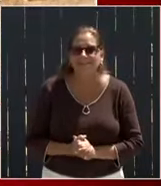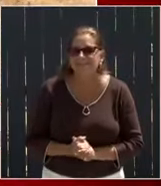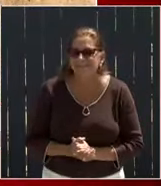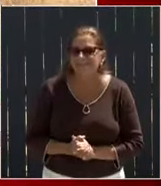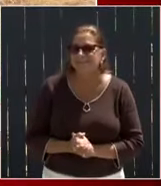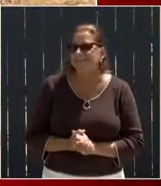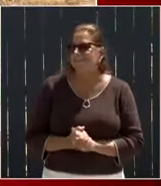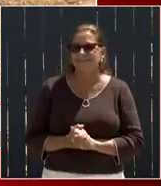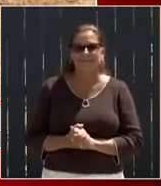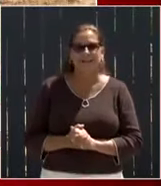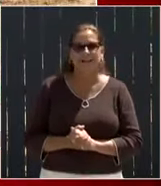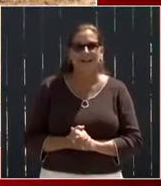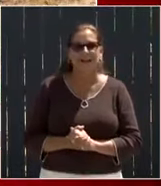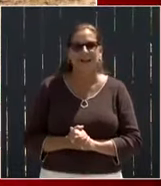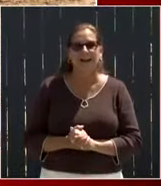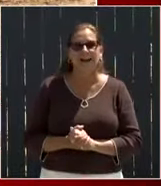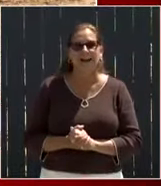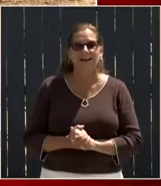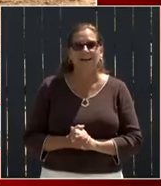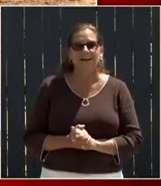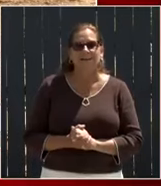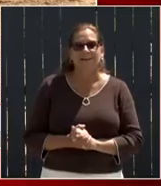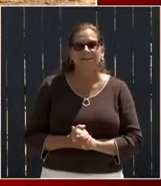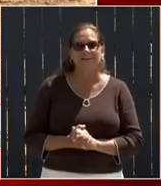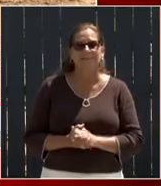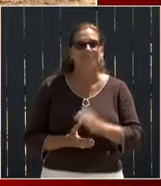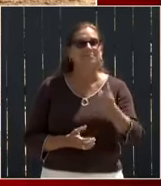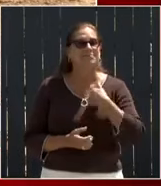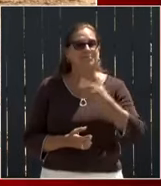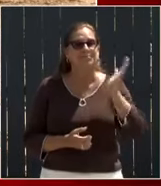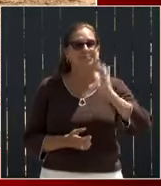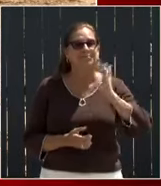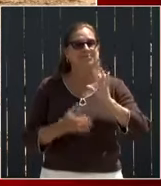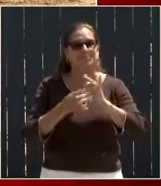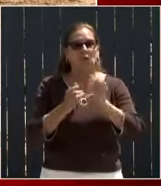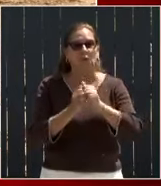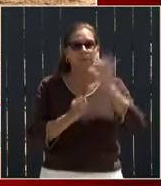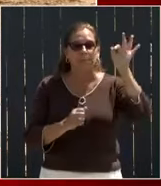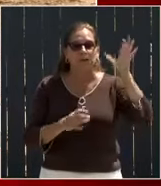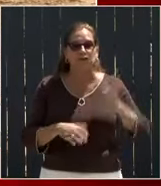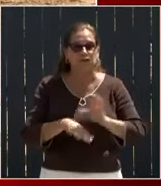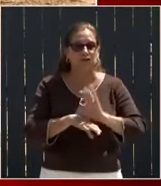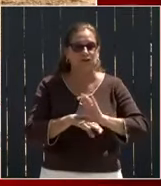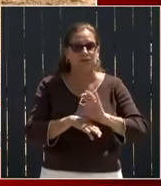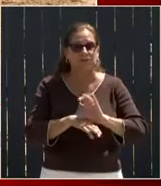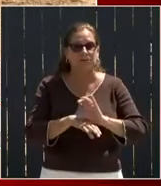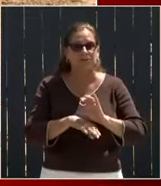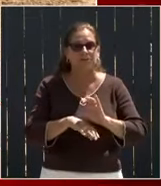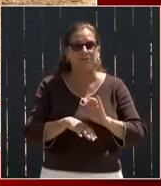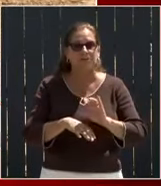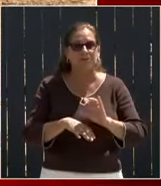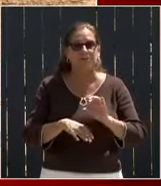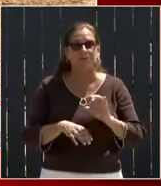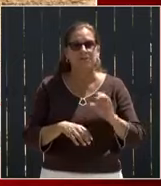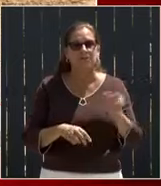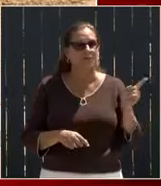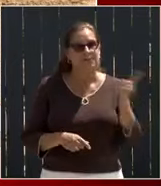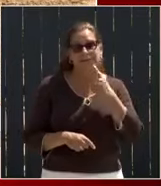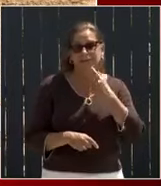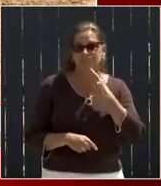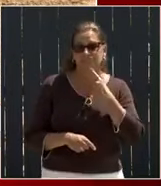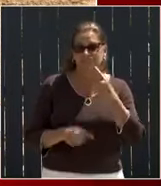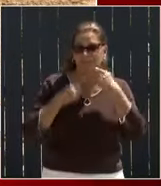So as my old pastor used to say, ain't nothing permanent but change. So they changed around the program a little bit. So now, coming to the podium is a woman who does not